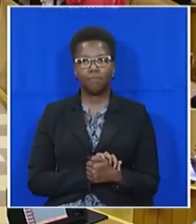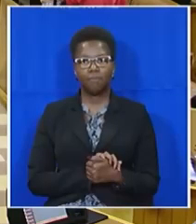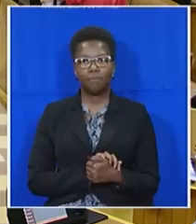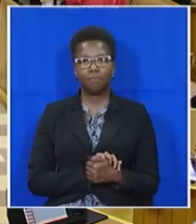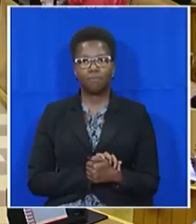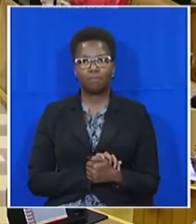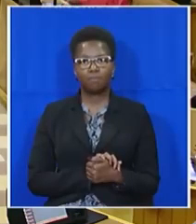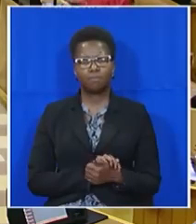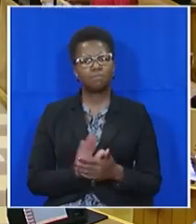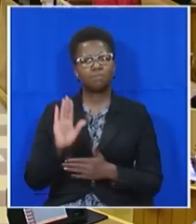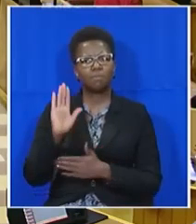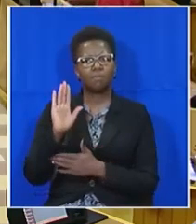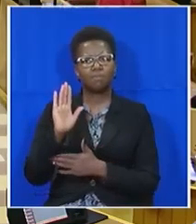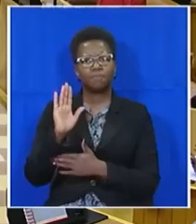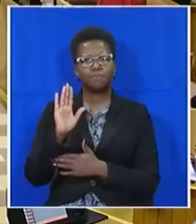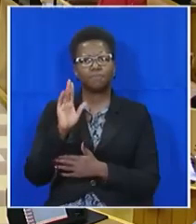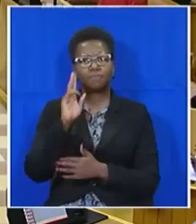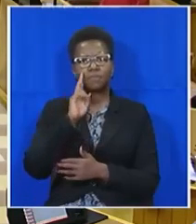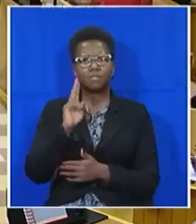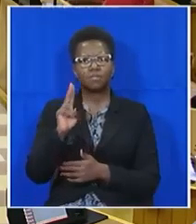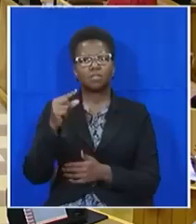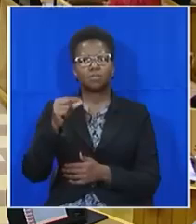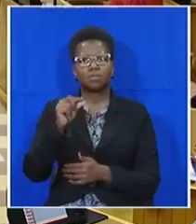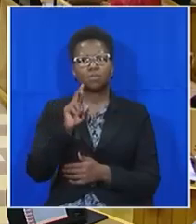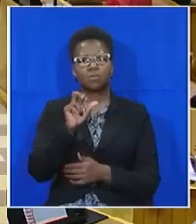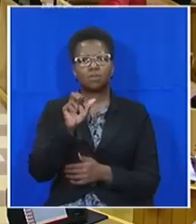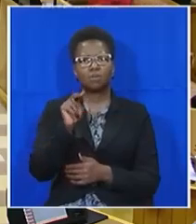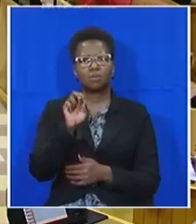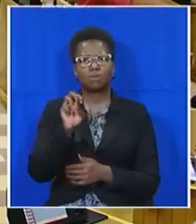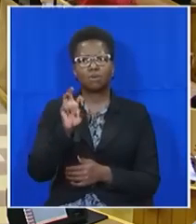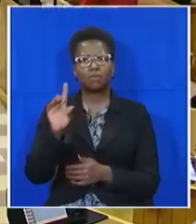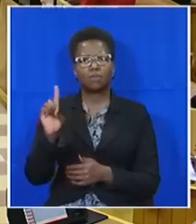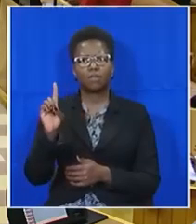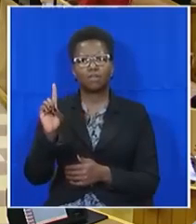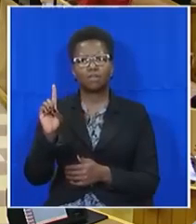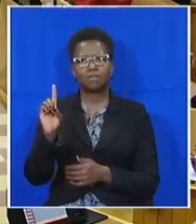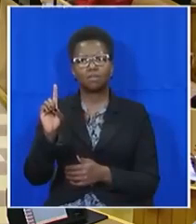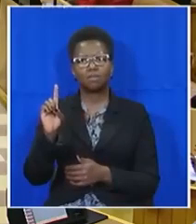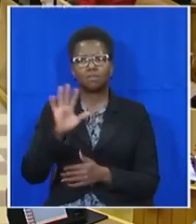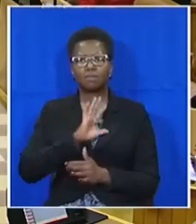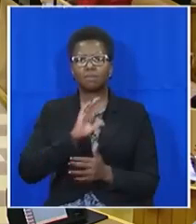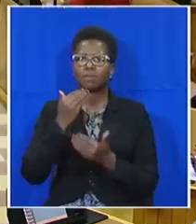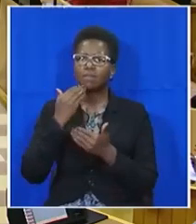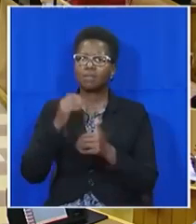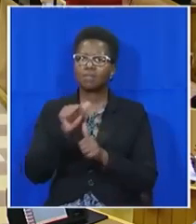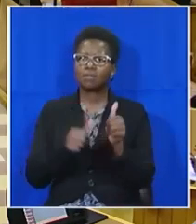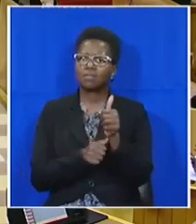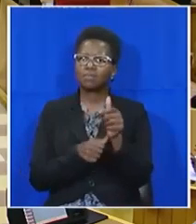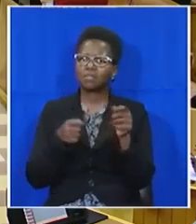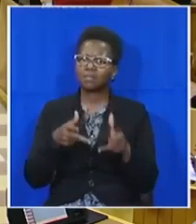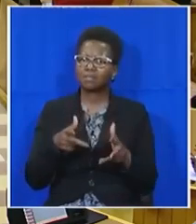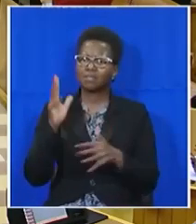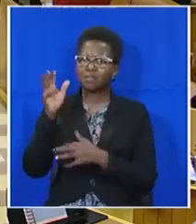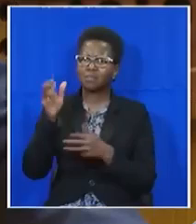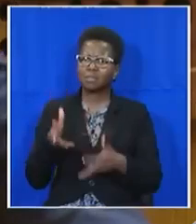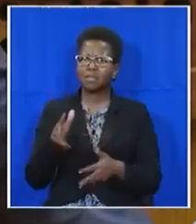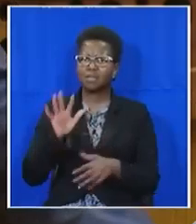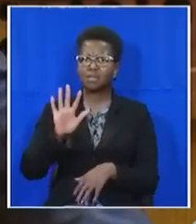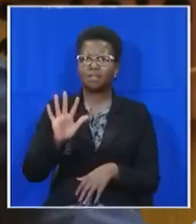Honorable Groenewald, please proceed. Point of order, Chair. Yes. Thank you, Deputy Speaker. It's common sense that it's a stupid Point of